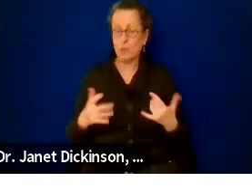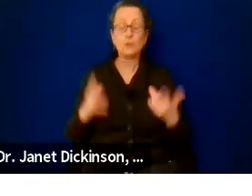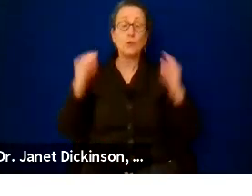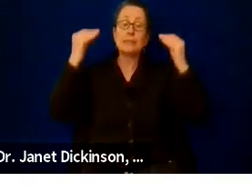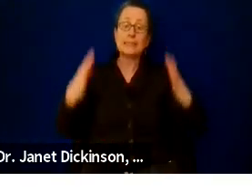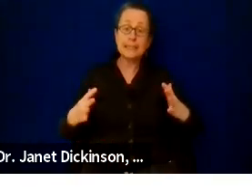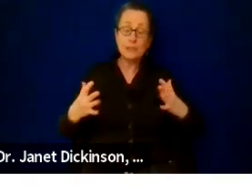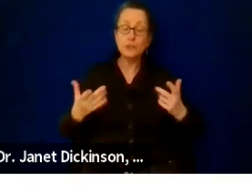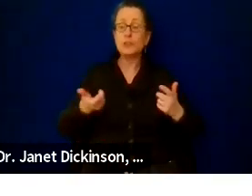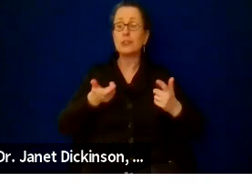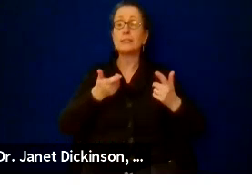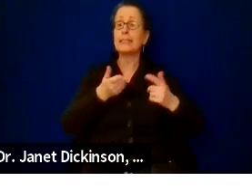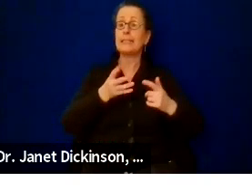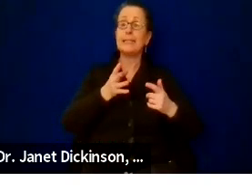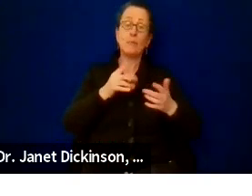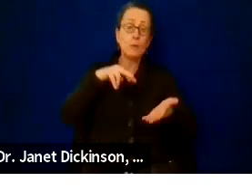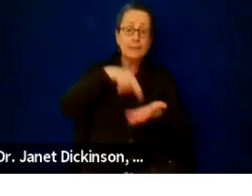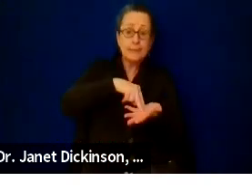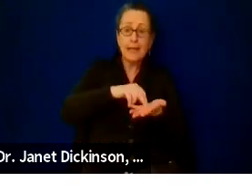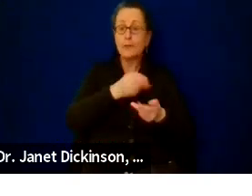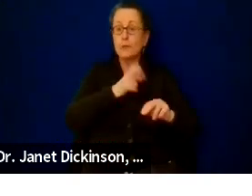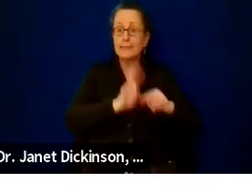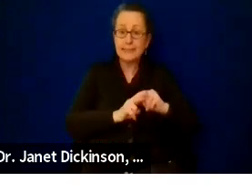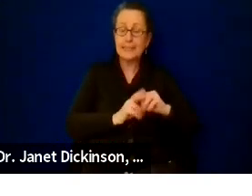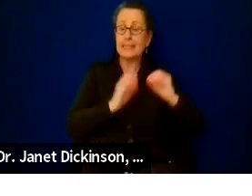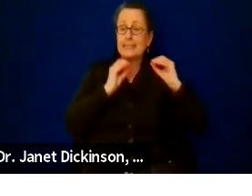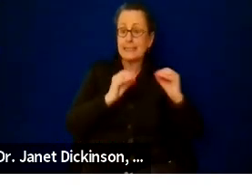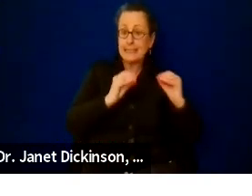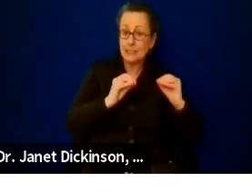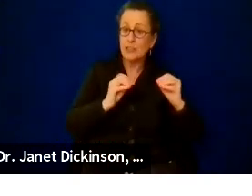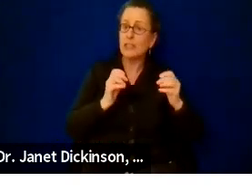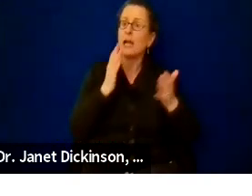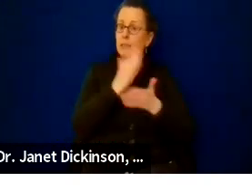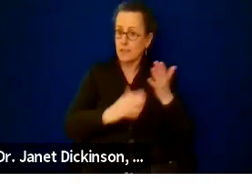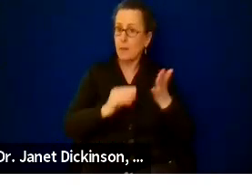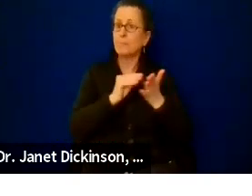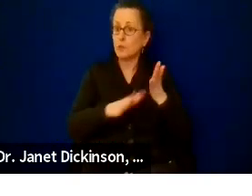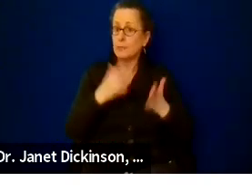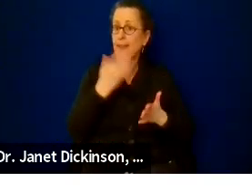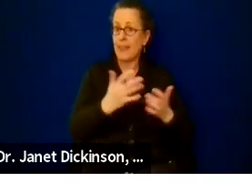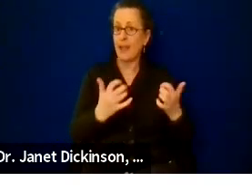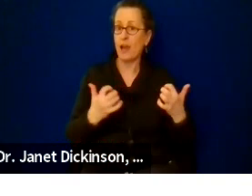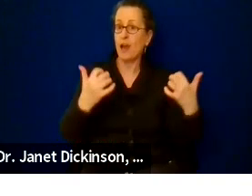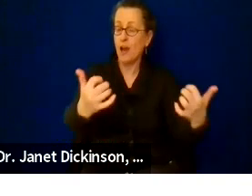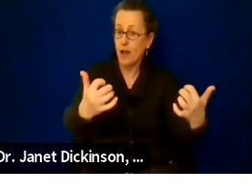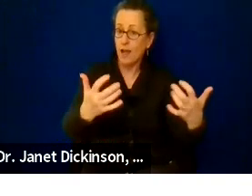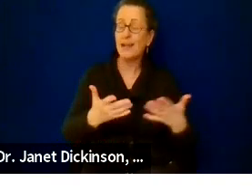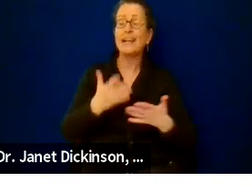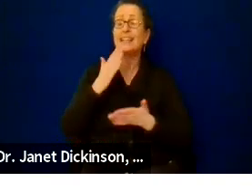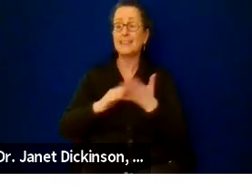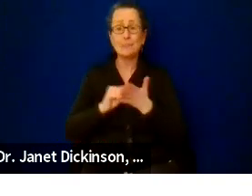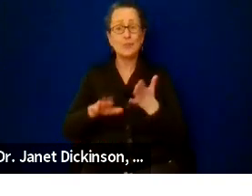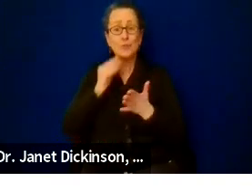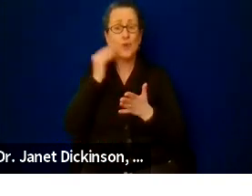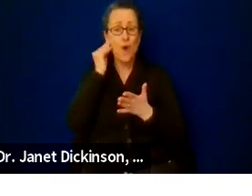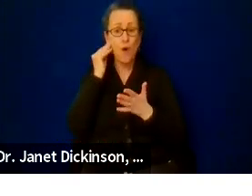sort of doing some simultaneous teaching. There will be points in the day when it will be a synchronous lesson so that remote